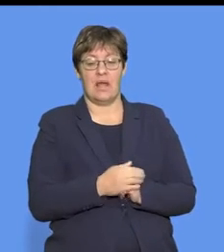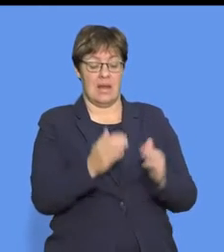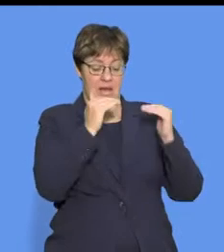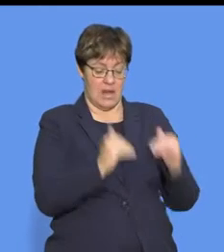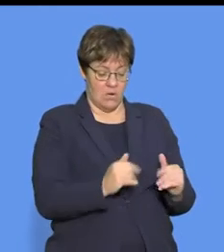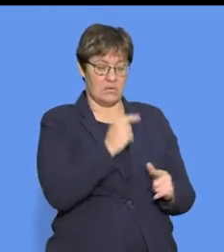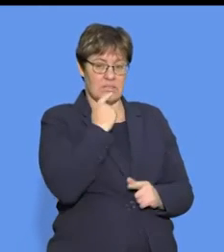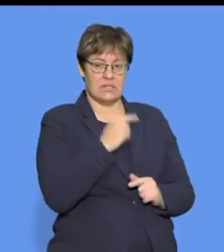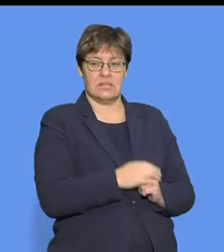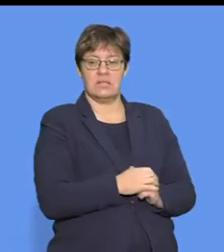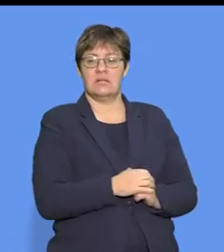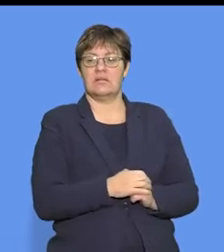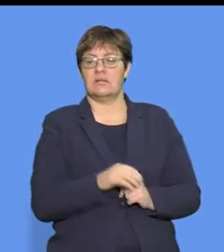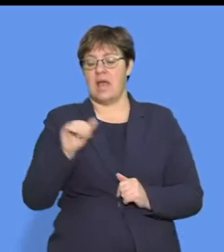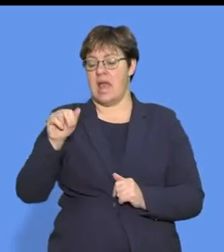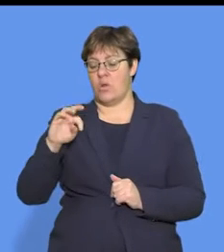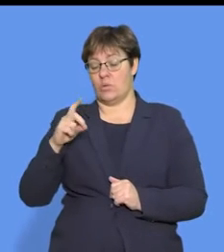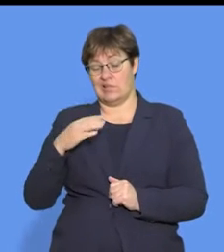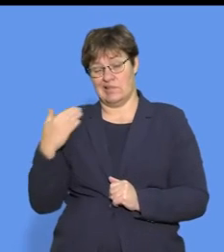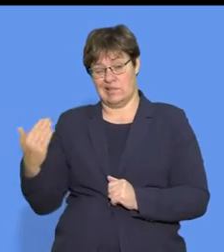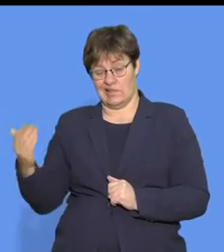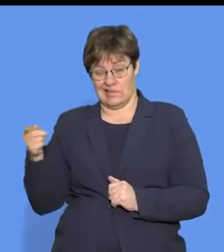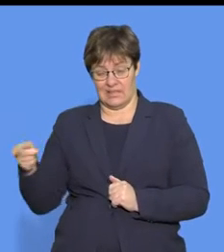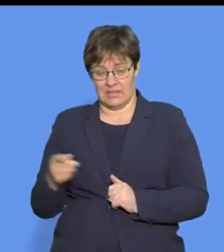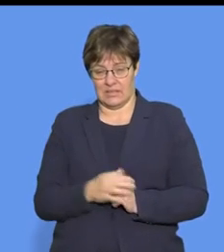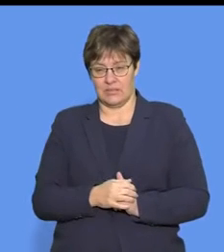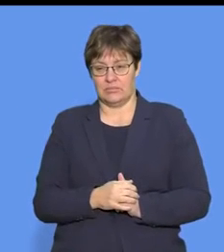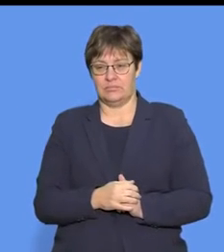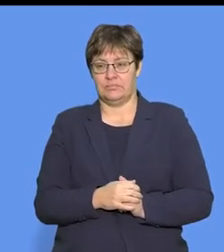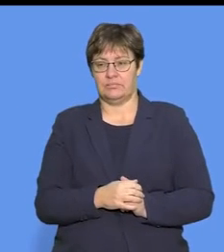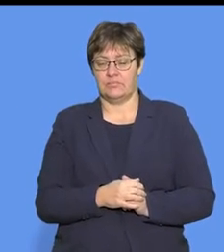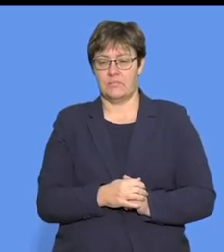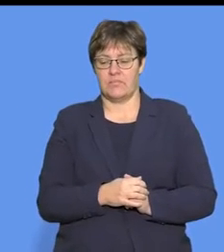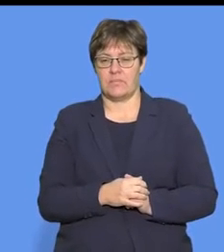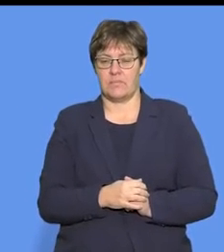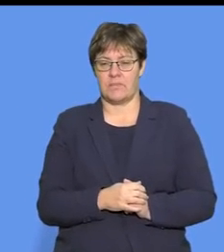And immediately I'm going to say this is the anode.